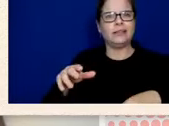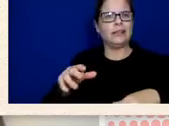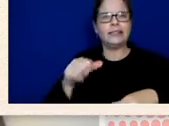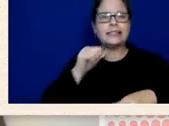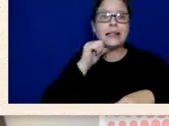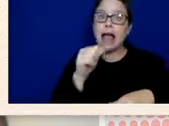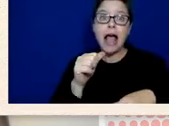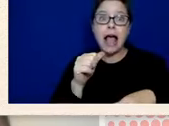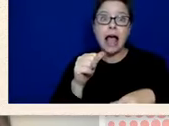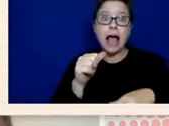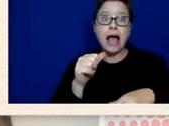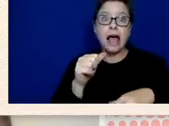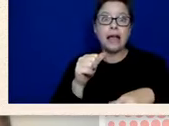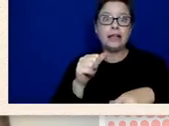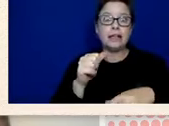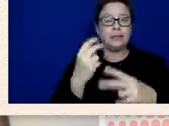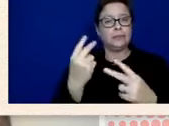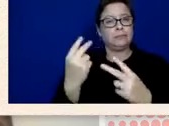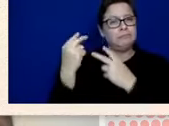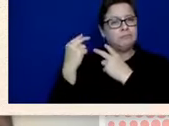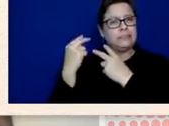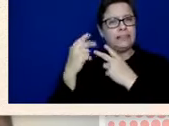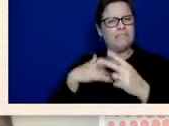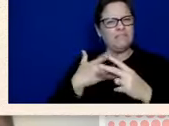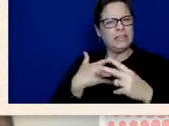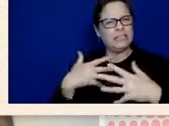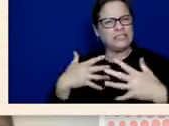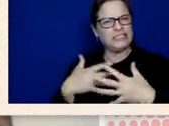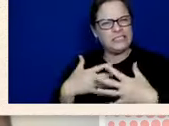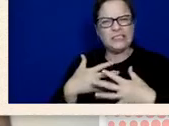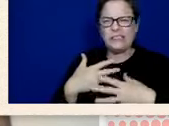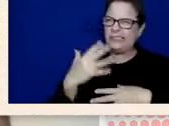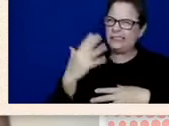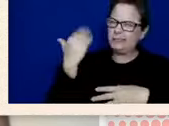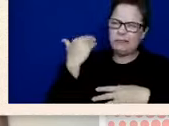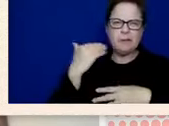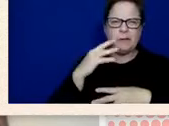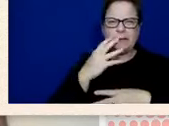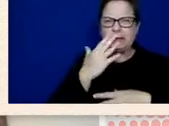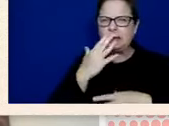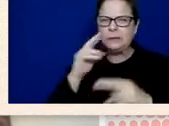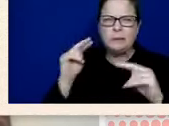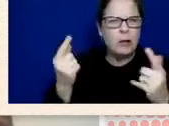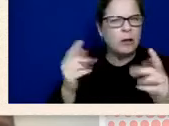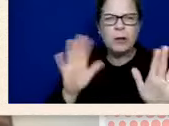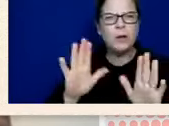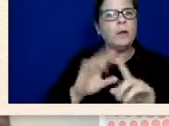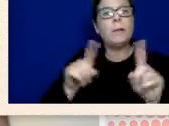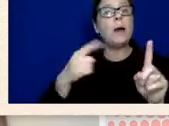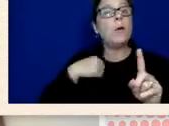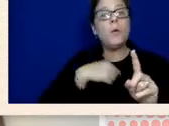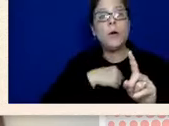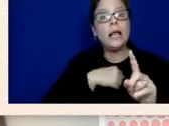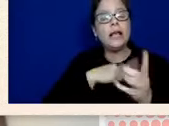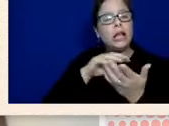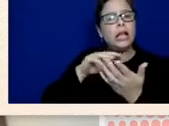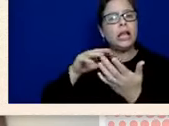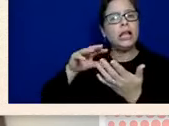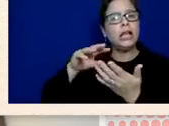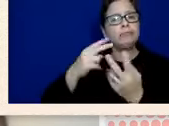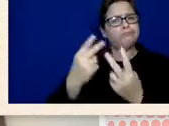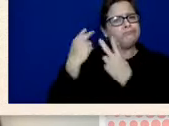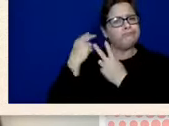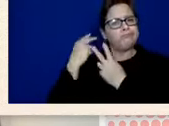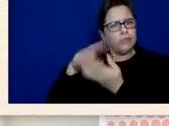us cringe, yes, but at the same time, we kind of learn and grow from there. And